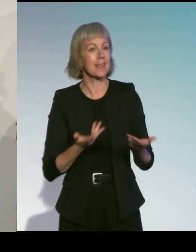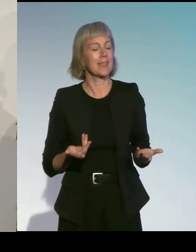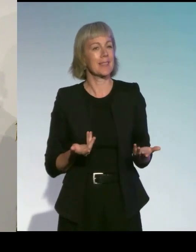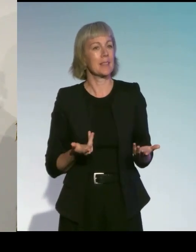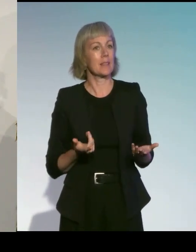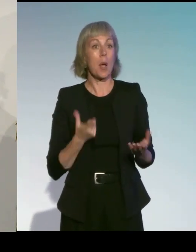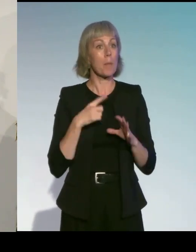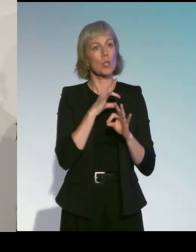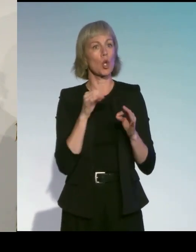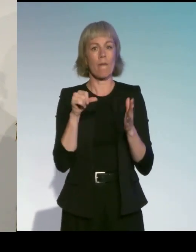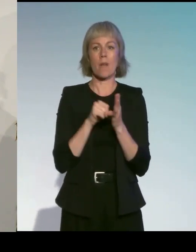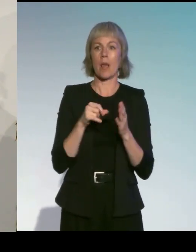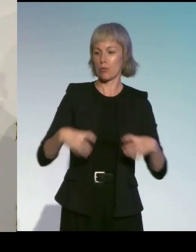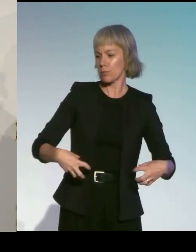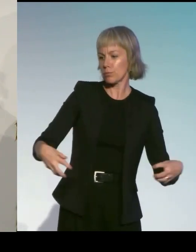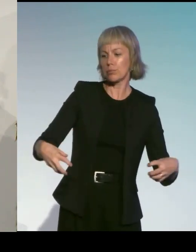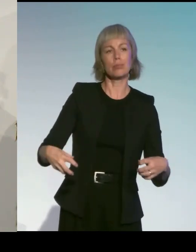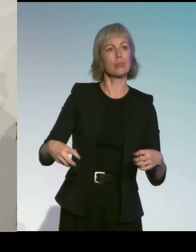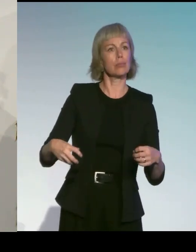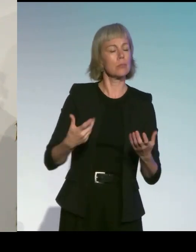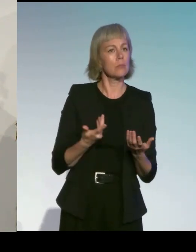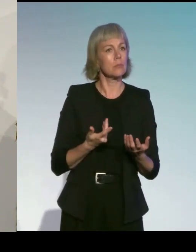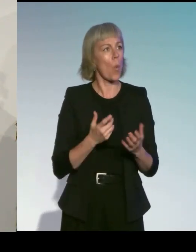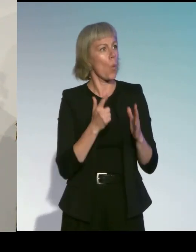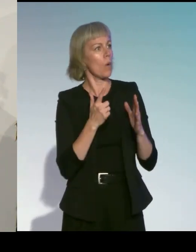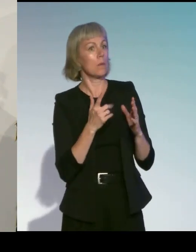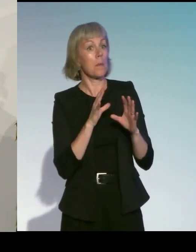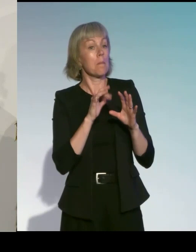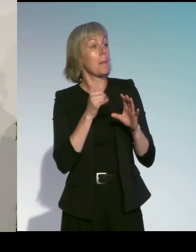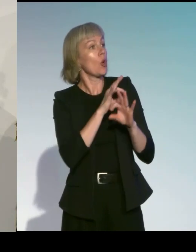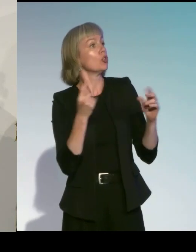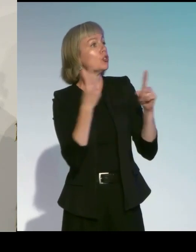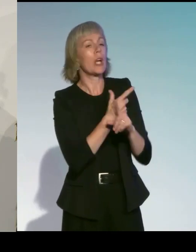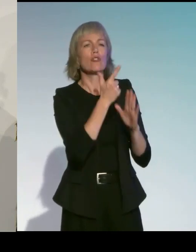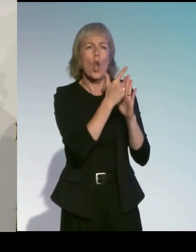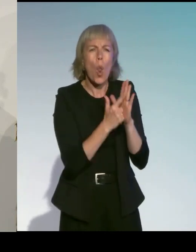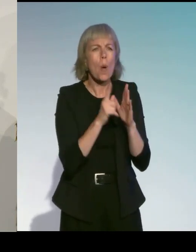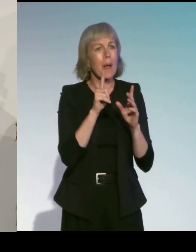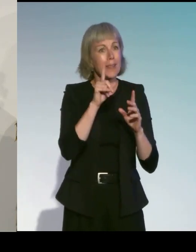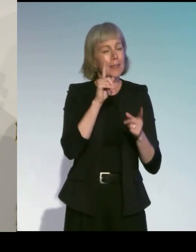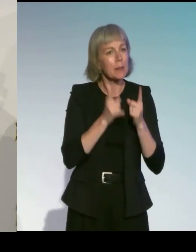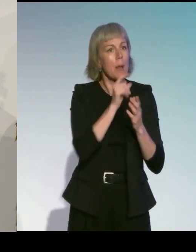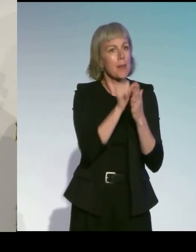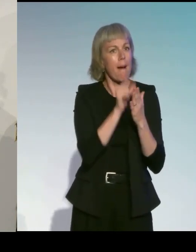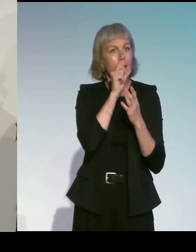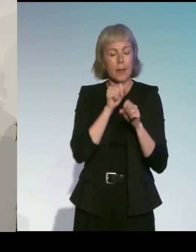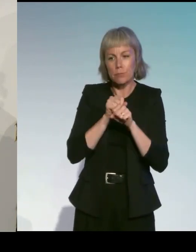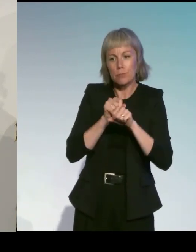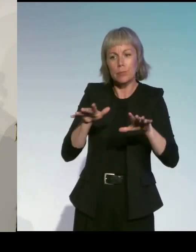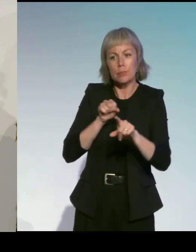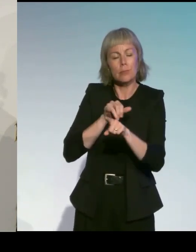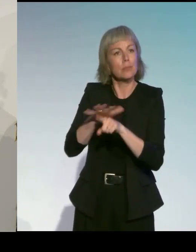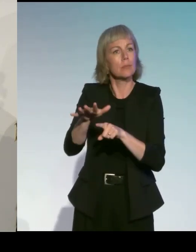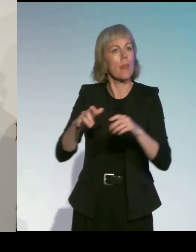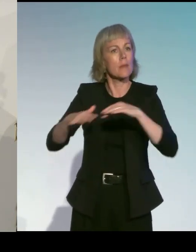is just because there's no financial or even necessarily like a legislative outcome, that doesn't mean there isn't a social, cultural, community